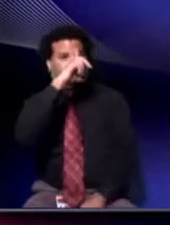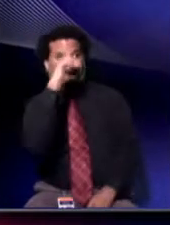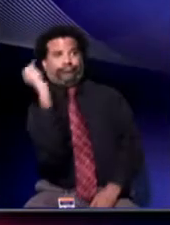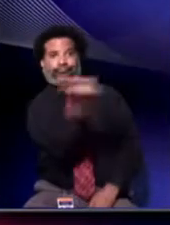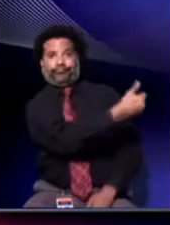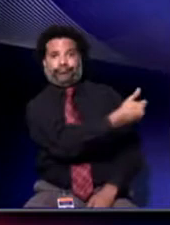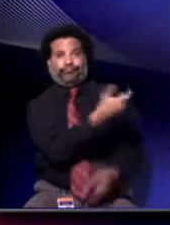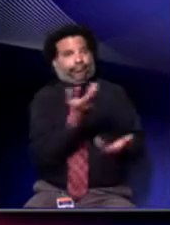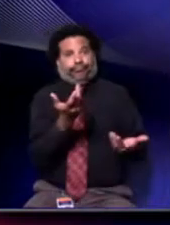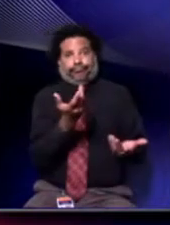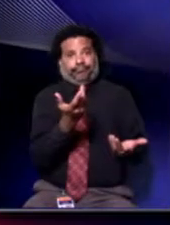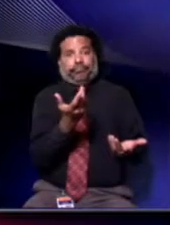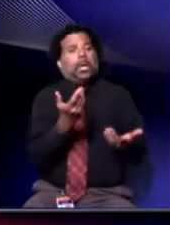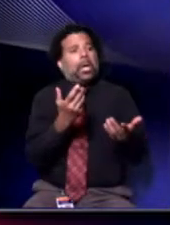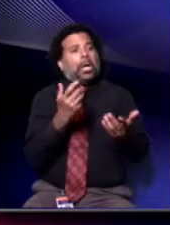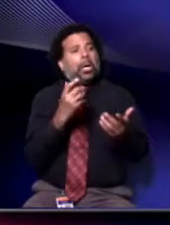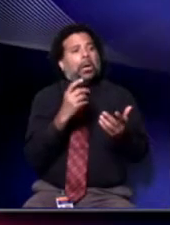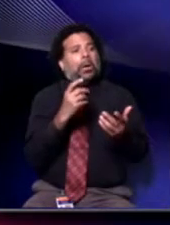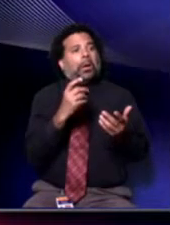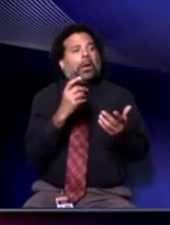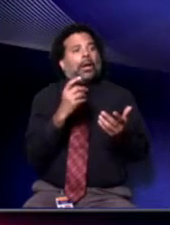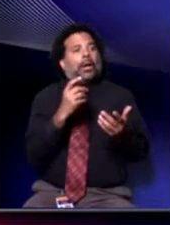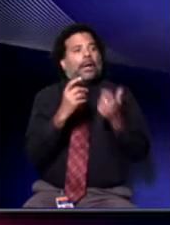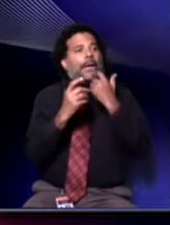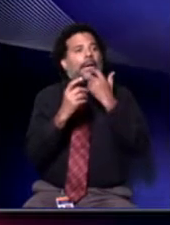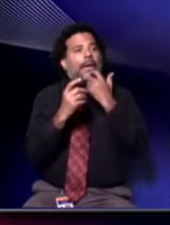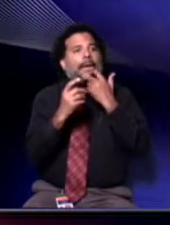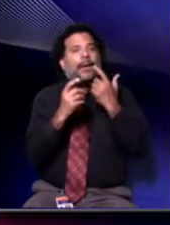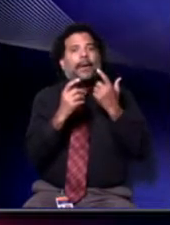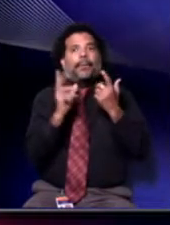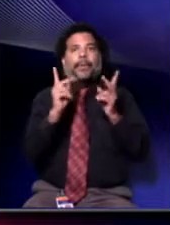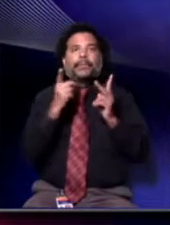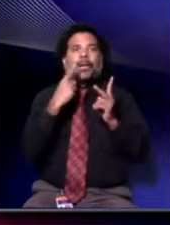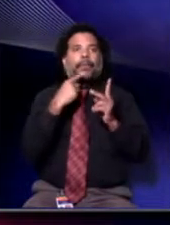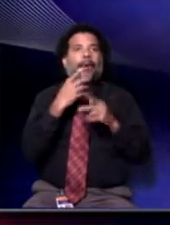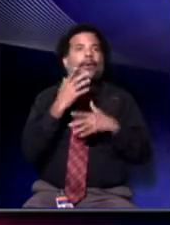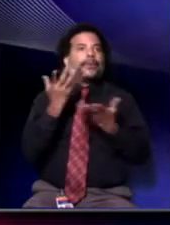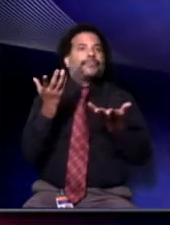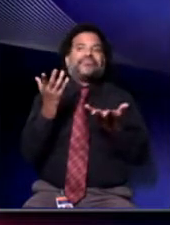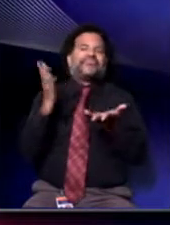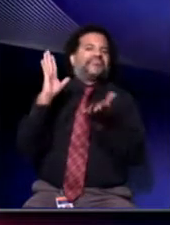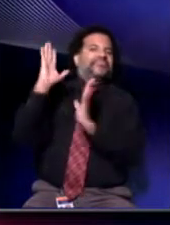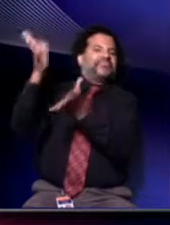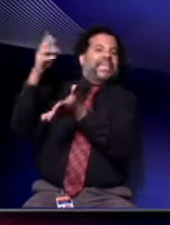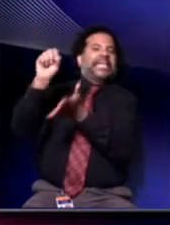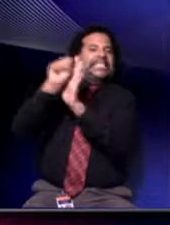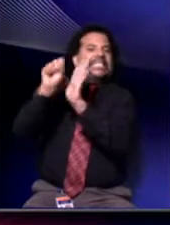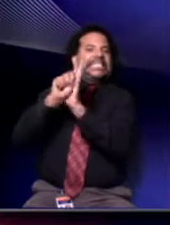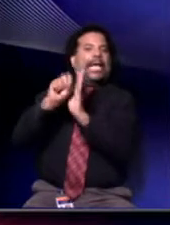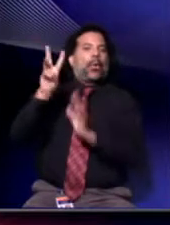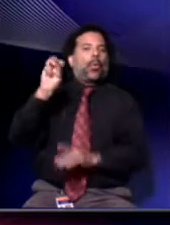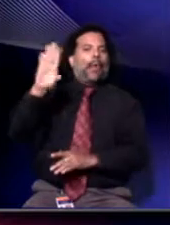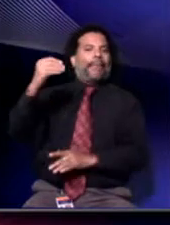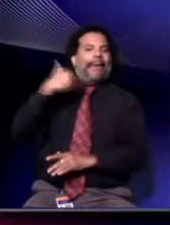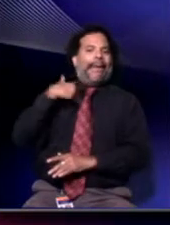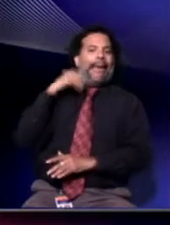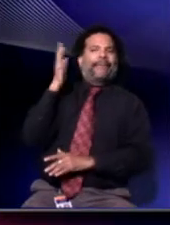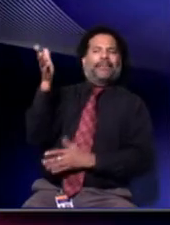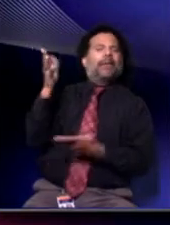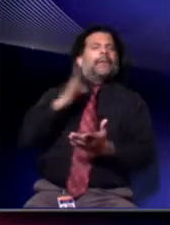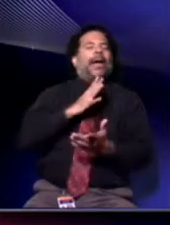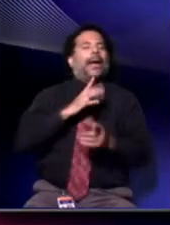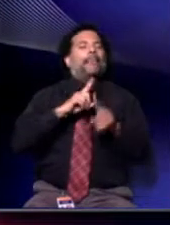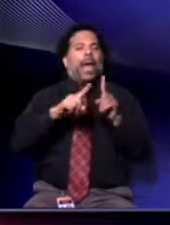I know the people say, and it's not that, well, it's on the state website, and I understand that, but us